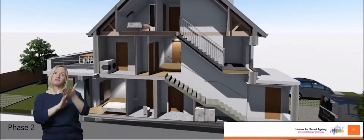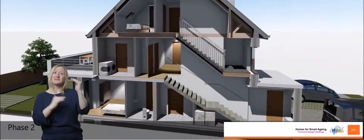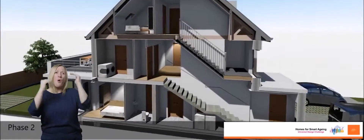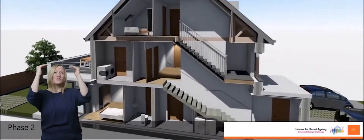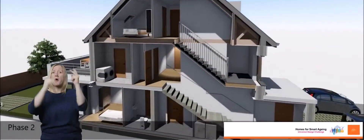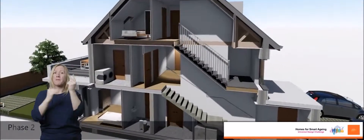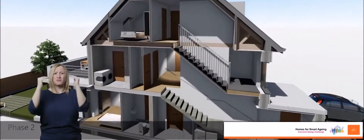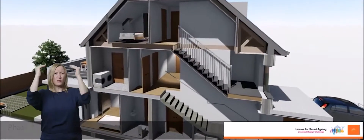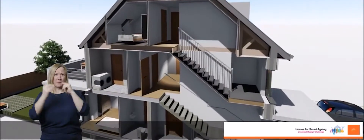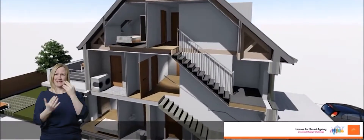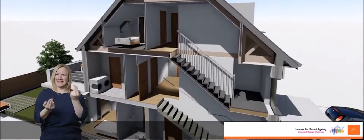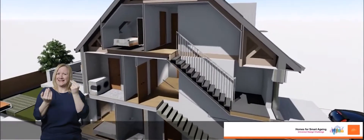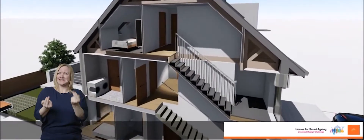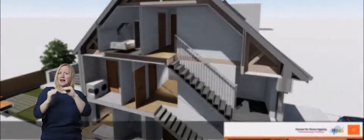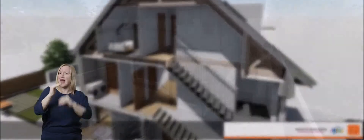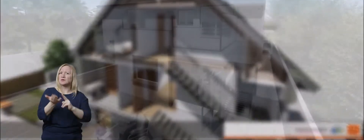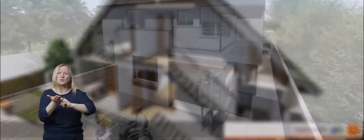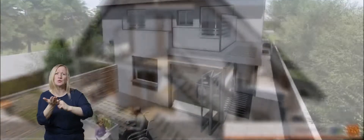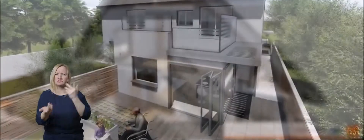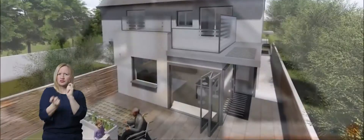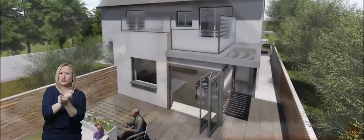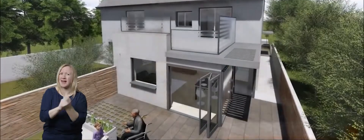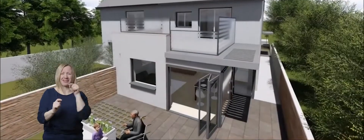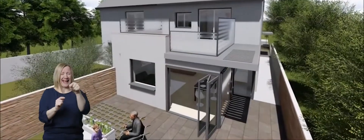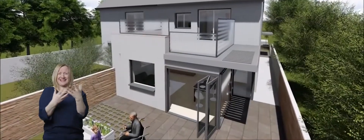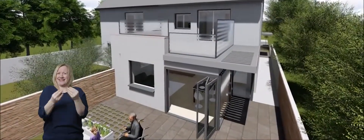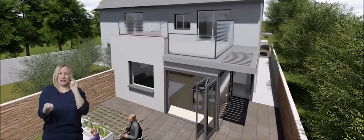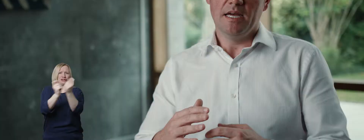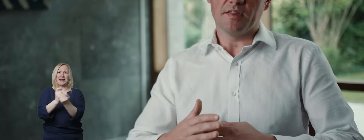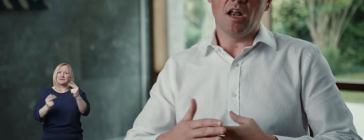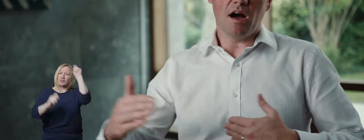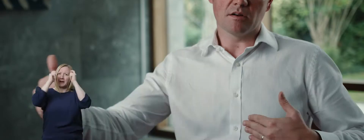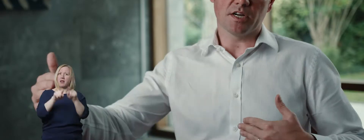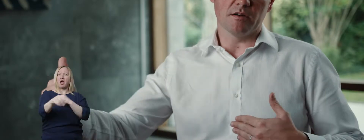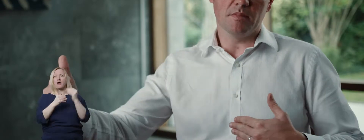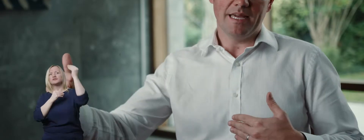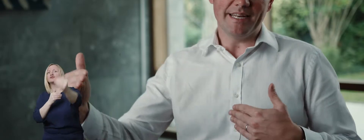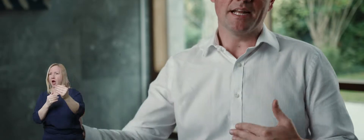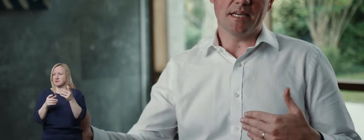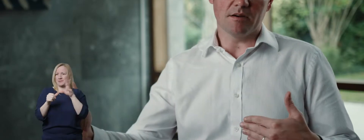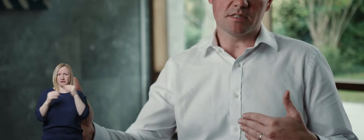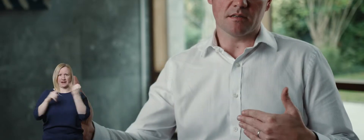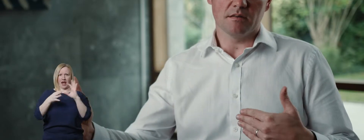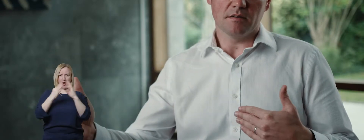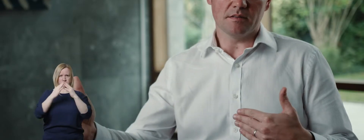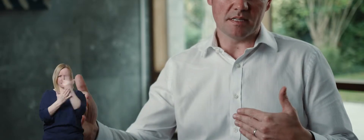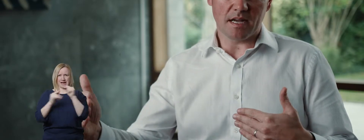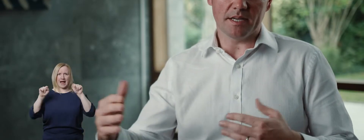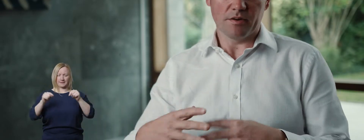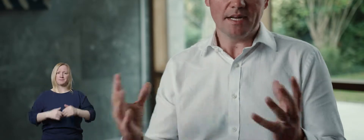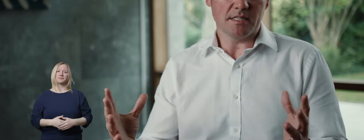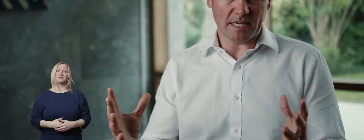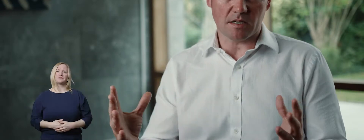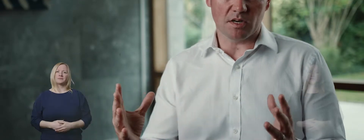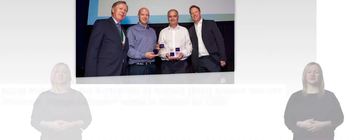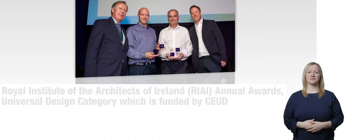become less able, less mobile, all of these things. So you need to start to think about the long term in any housing design